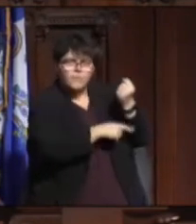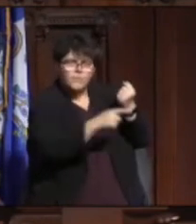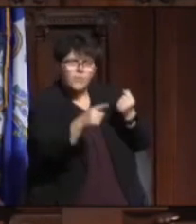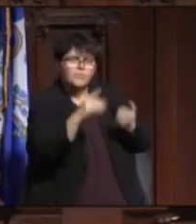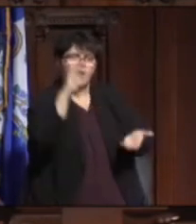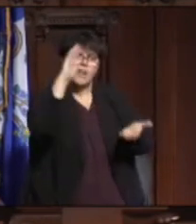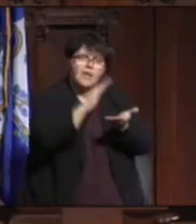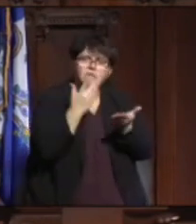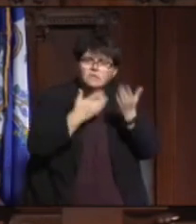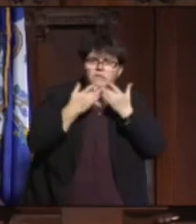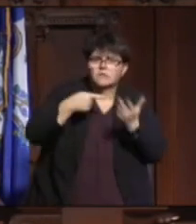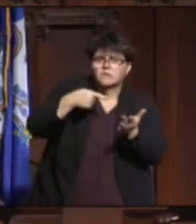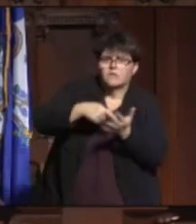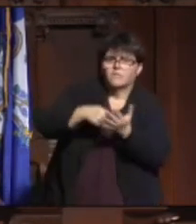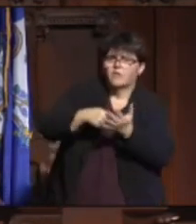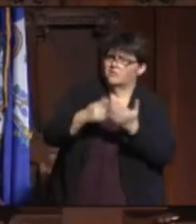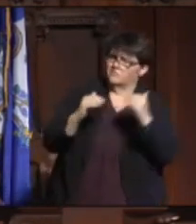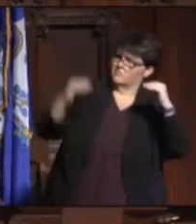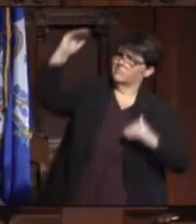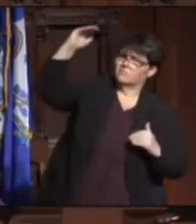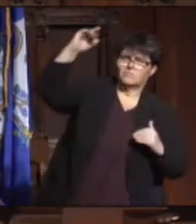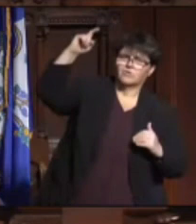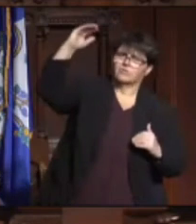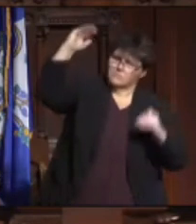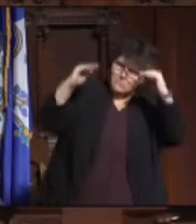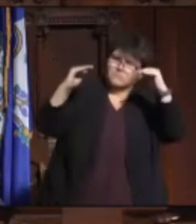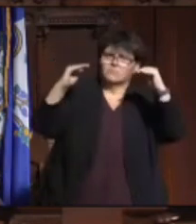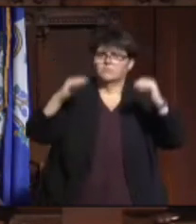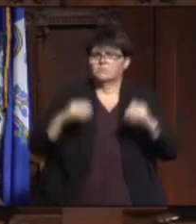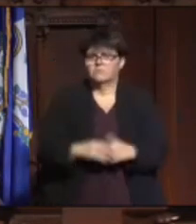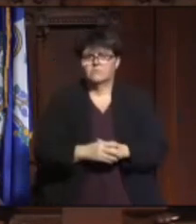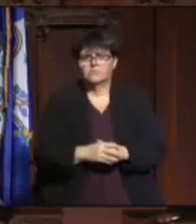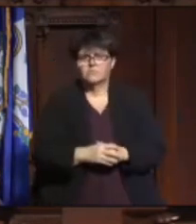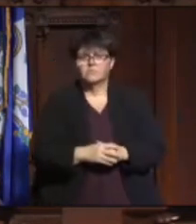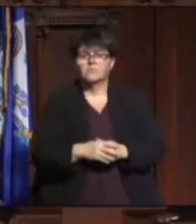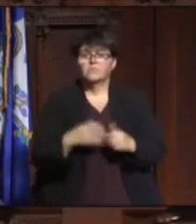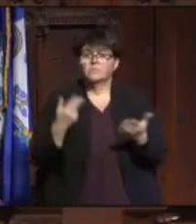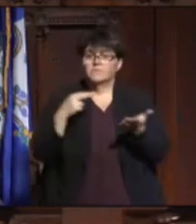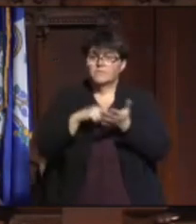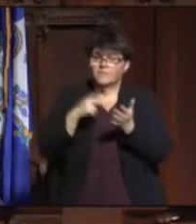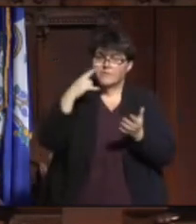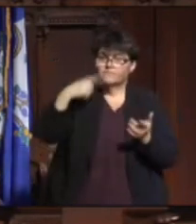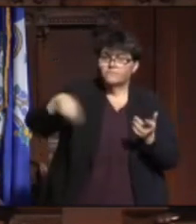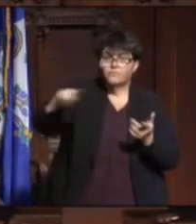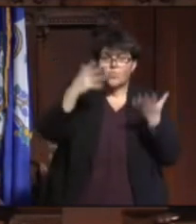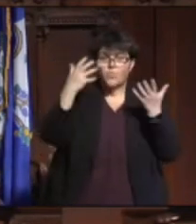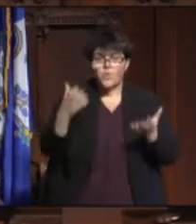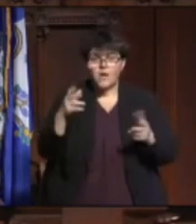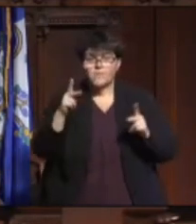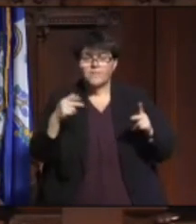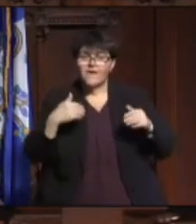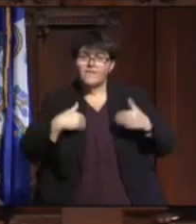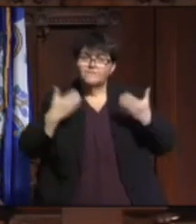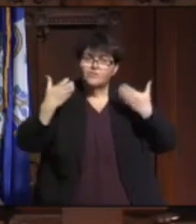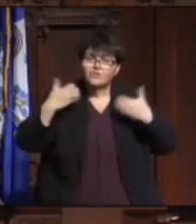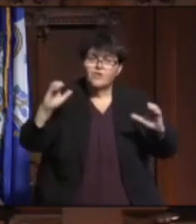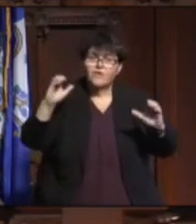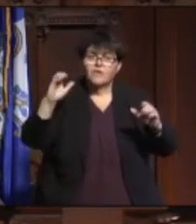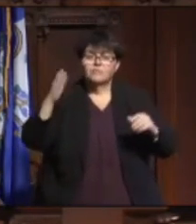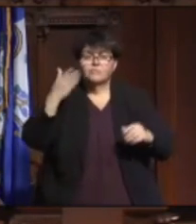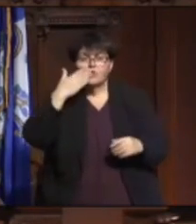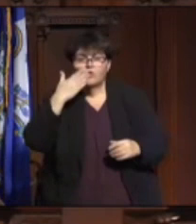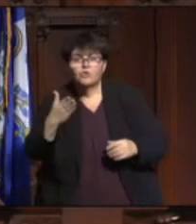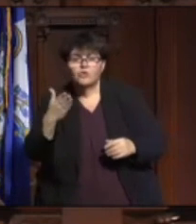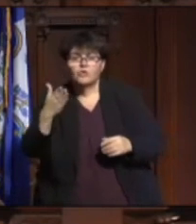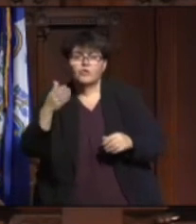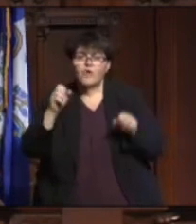But the key to building wealth for yourself and your kids is ownership. Owning your